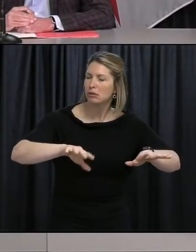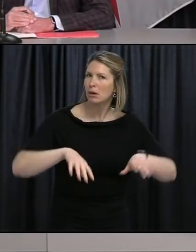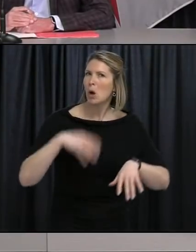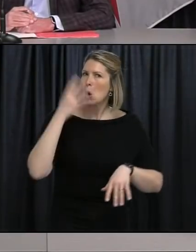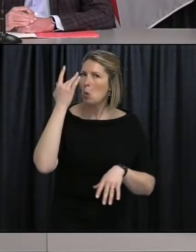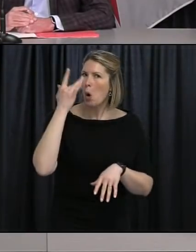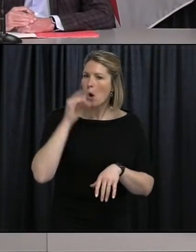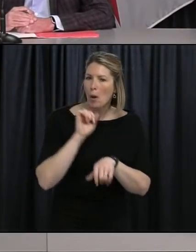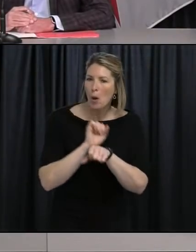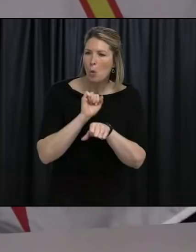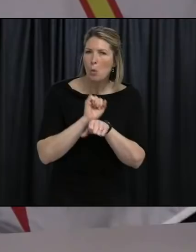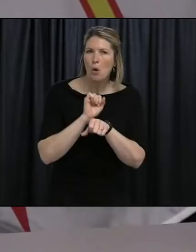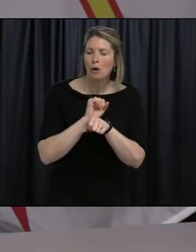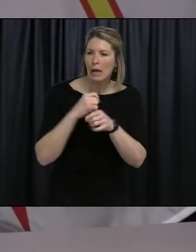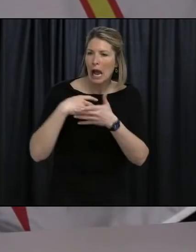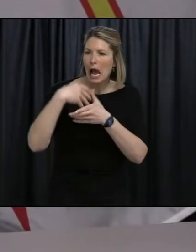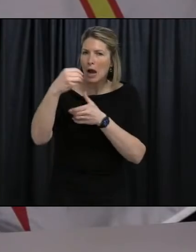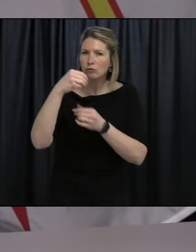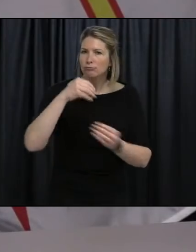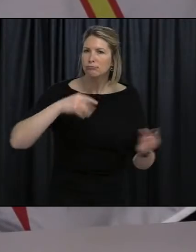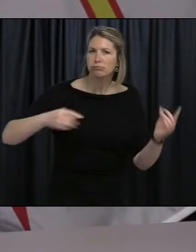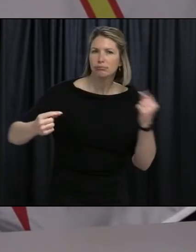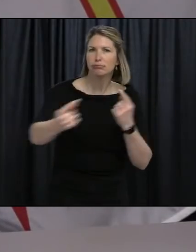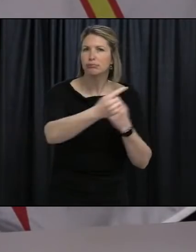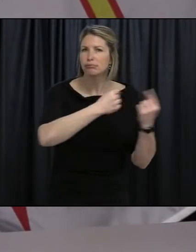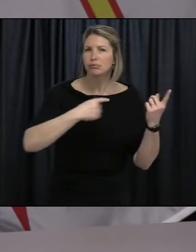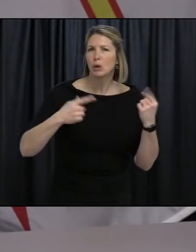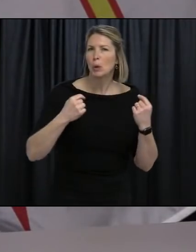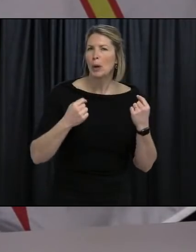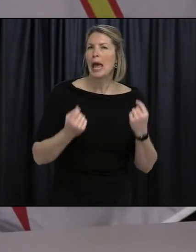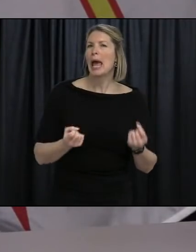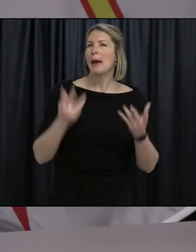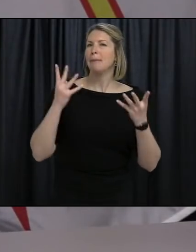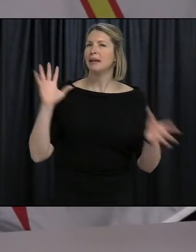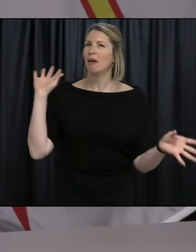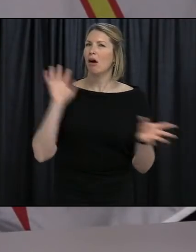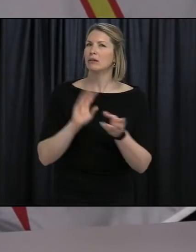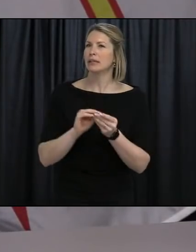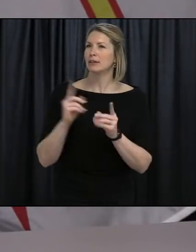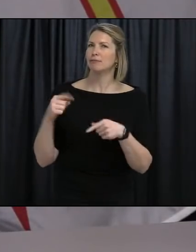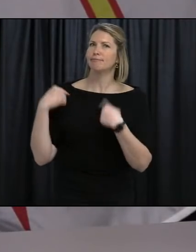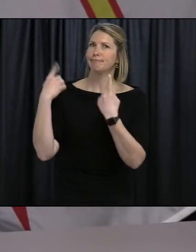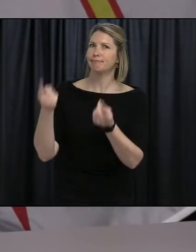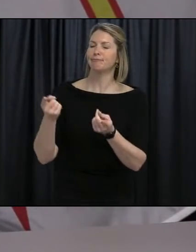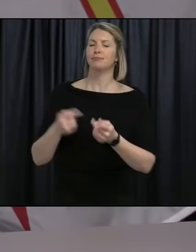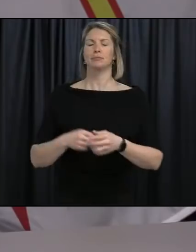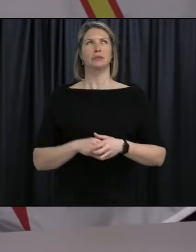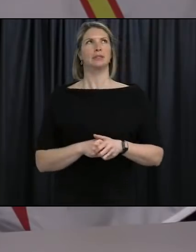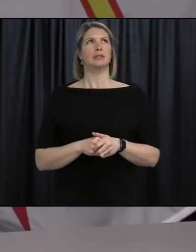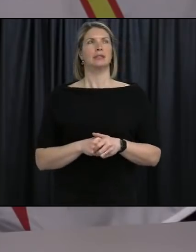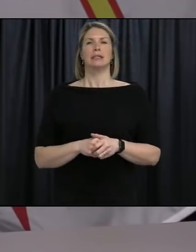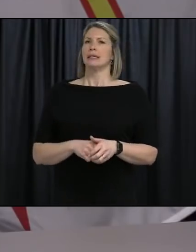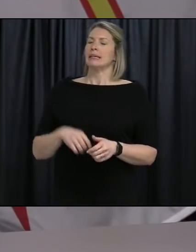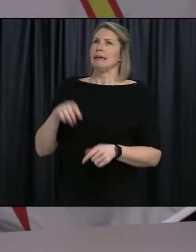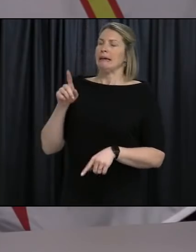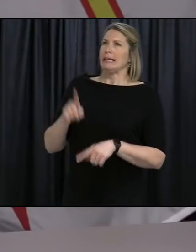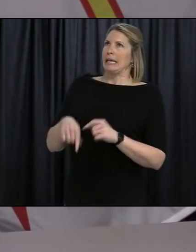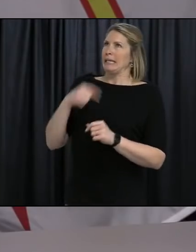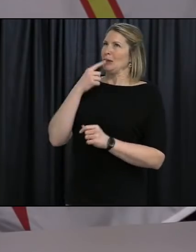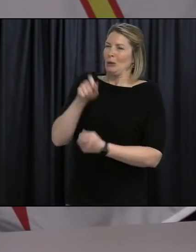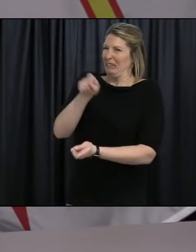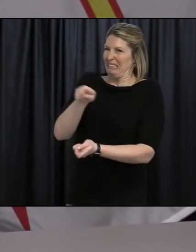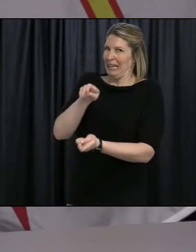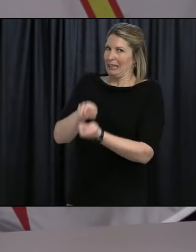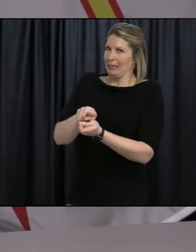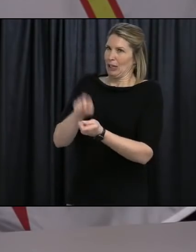working around other people, things like that? Yeah, so at the moment, there's, I can't tell you the number right off the top of my head